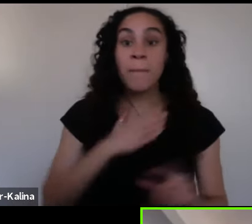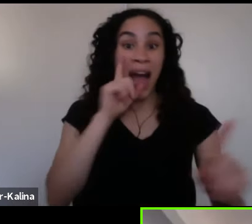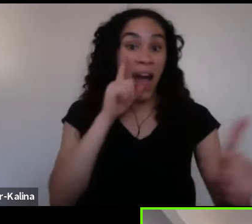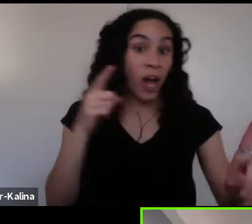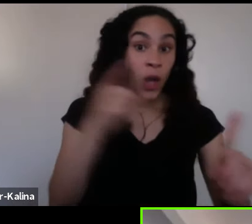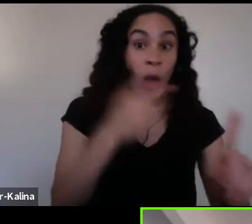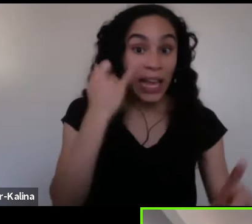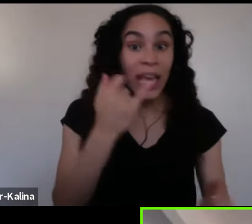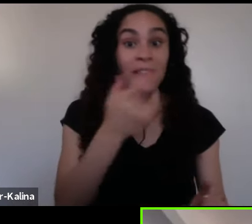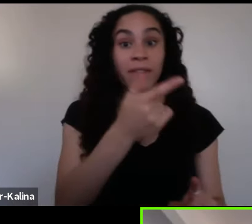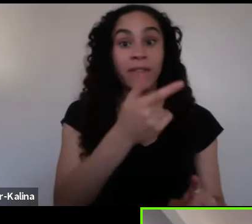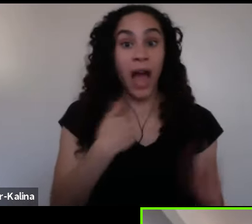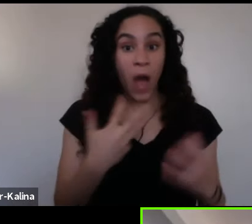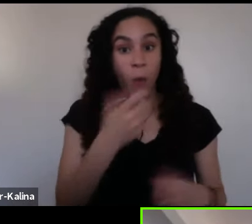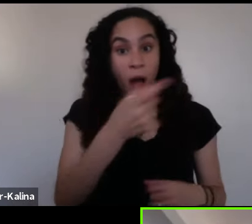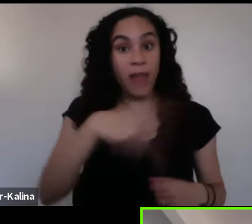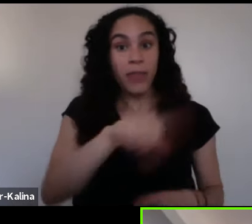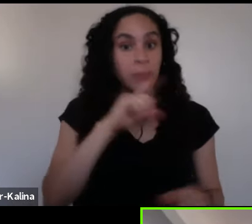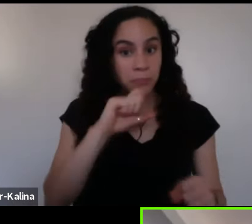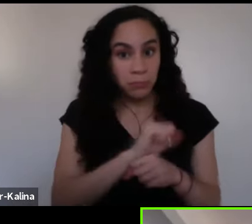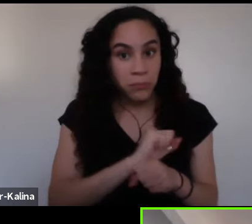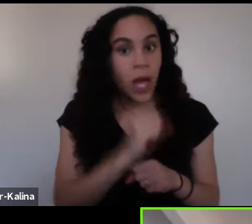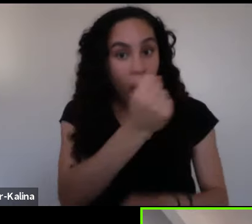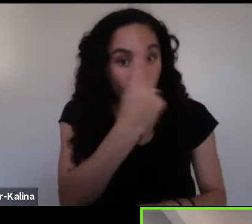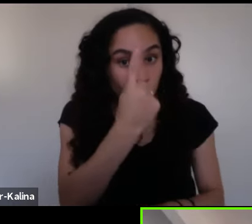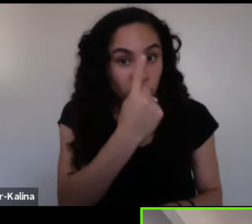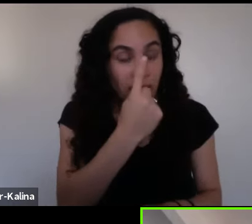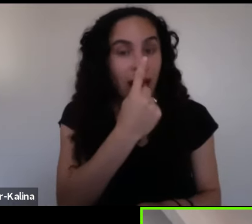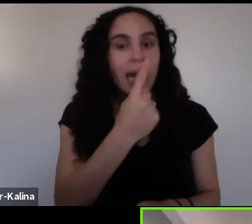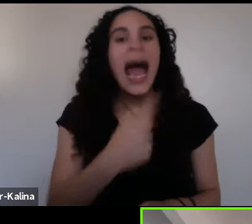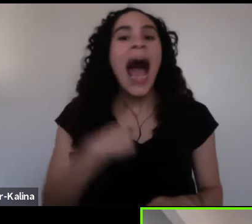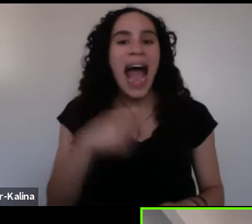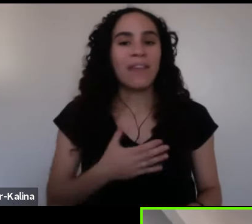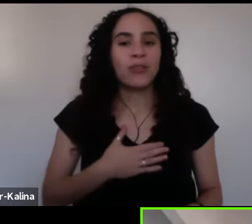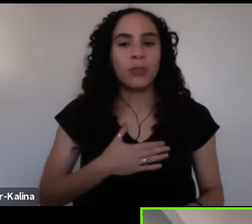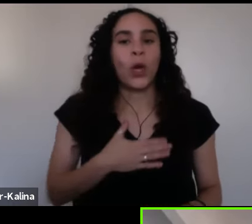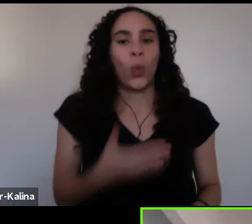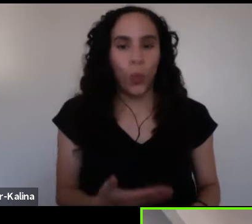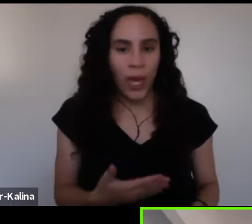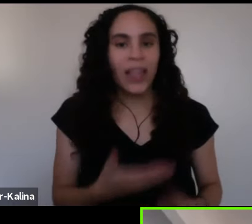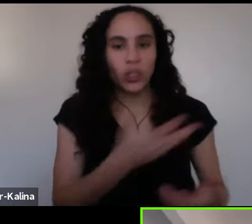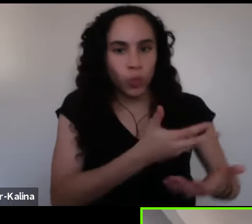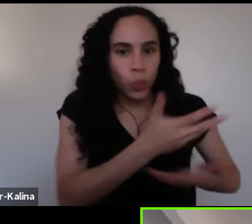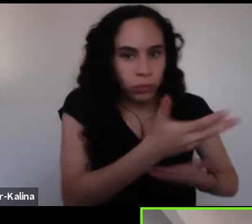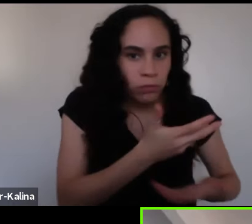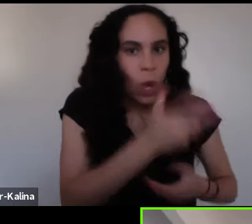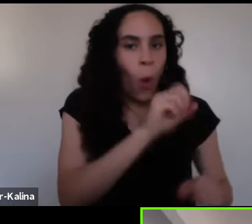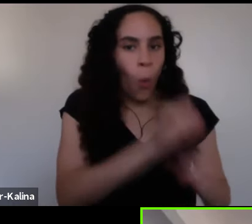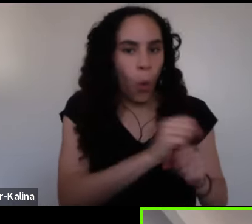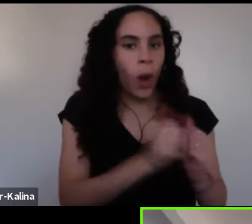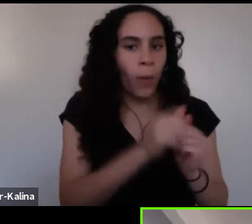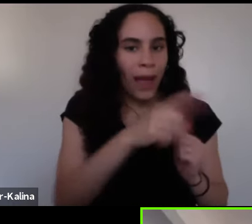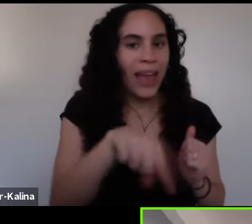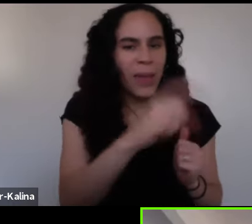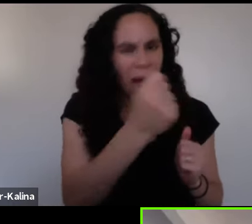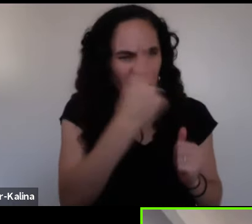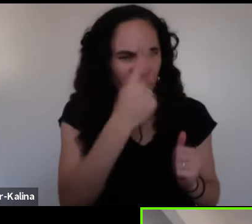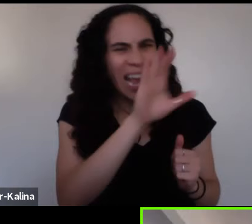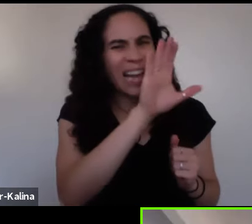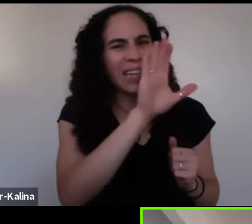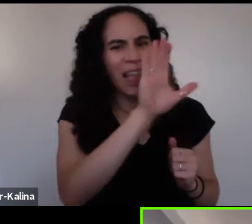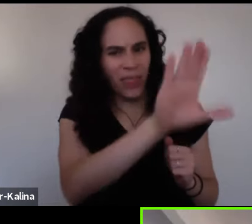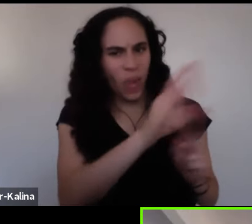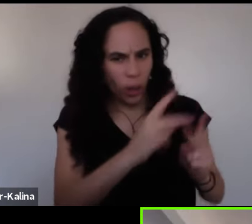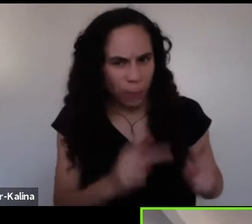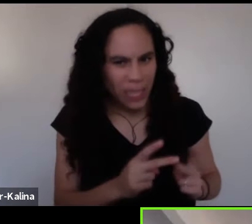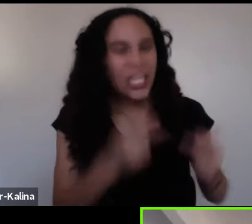and they're going to be true warriors for this, then I have to be willing to work with them and understand them from where they're at and then try to get them there slowly